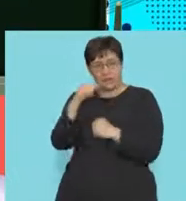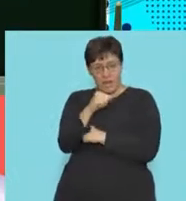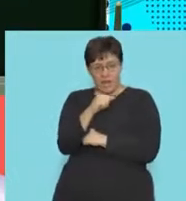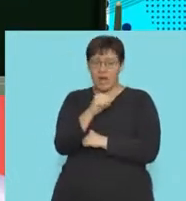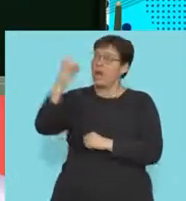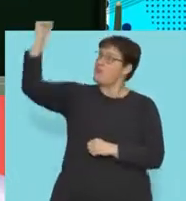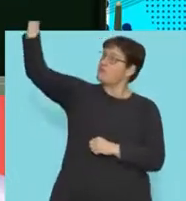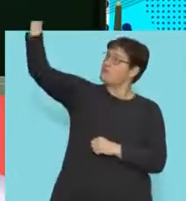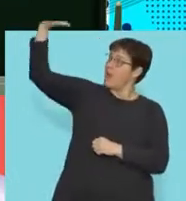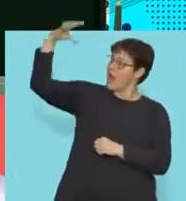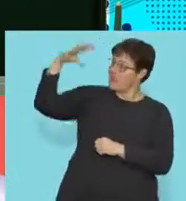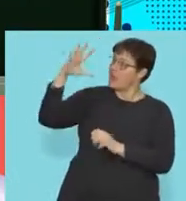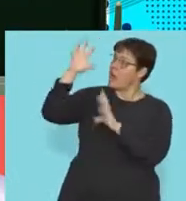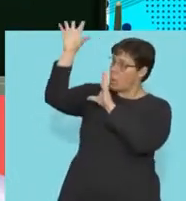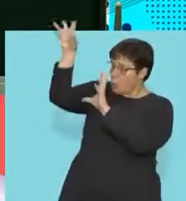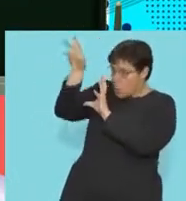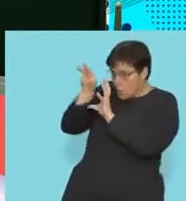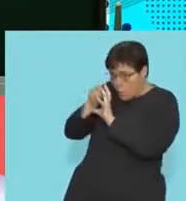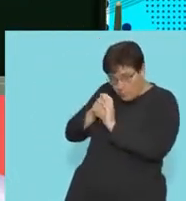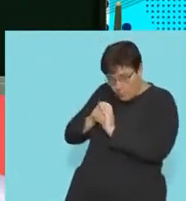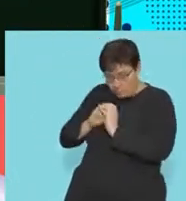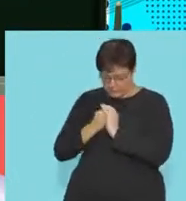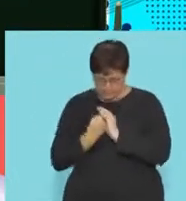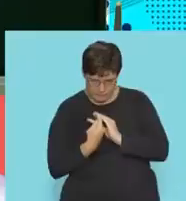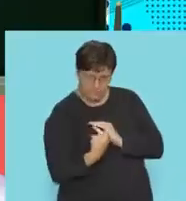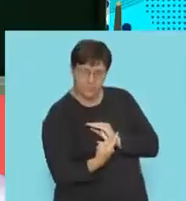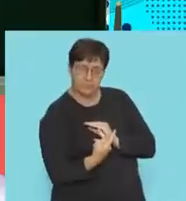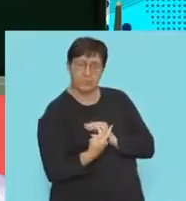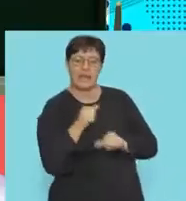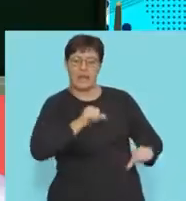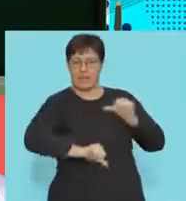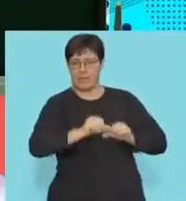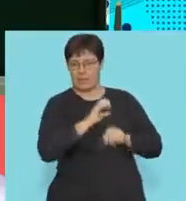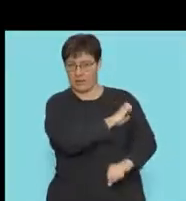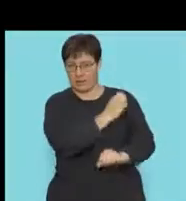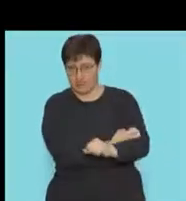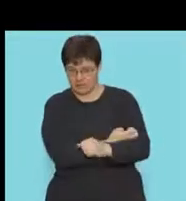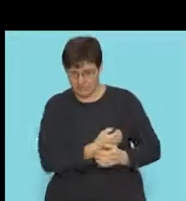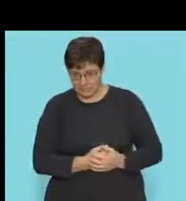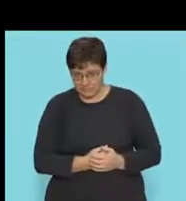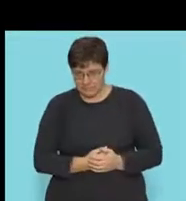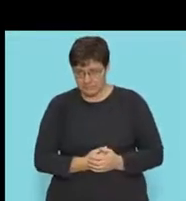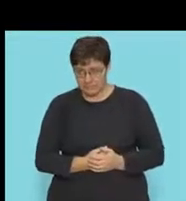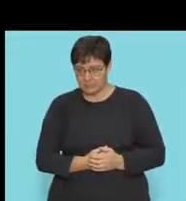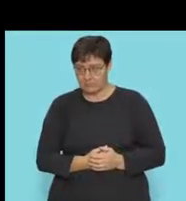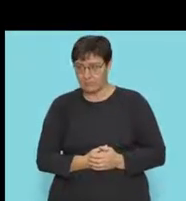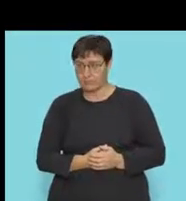the radiant energy and use that to produce chemical energy. The concept and